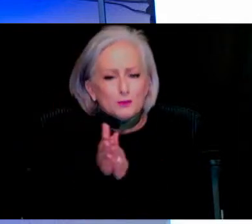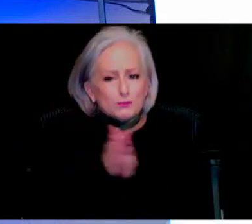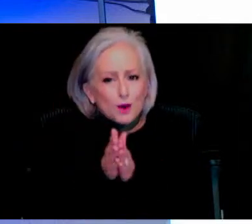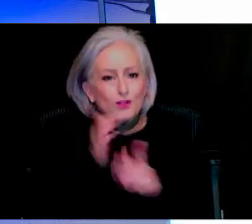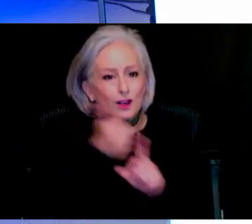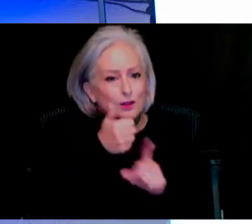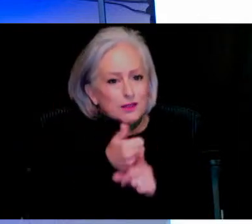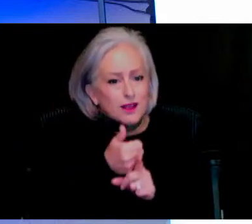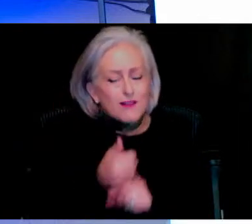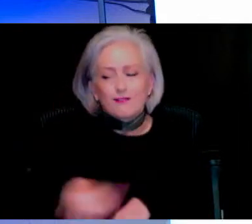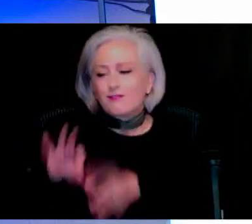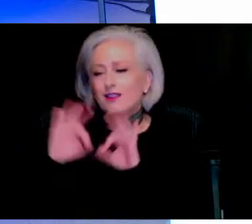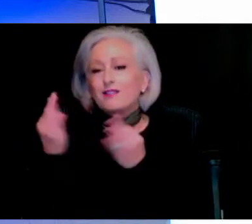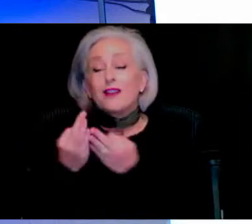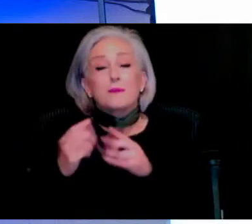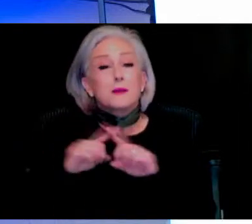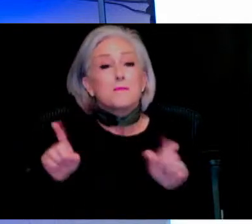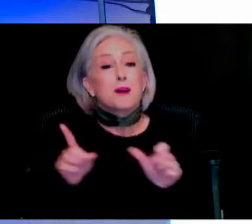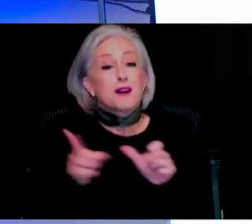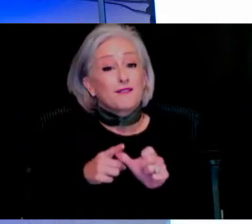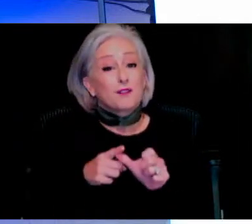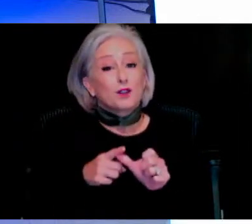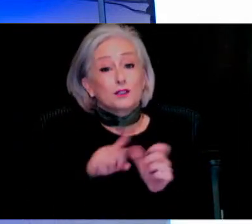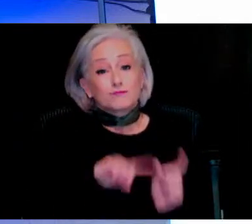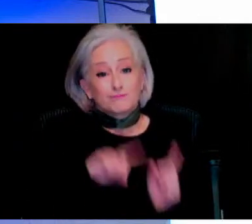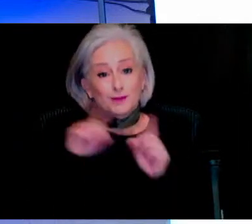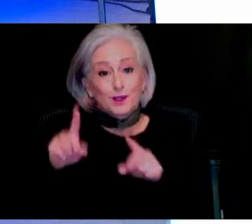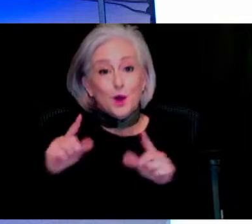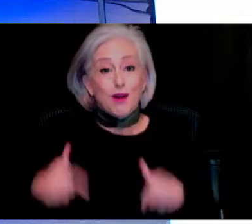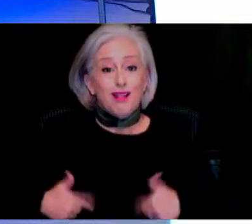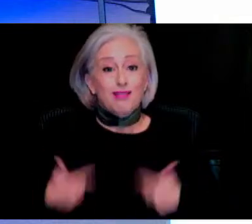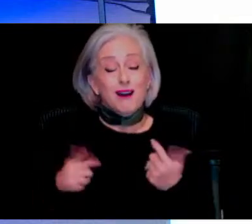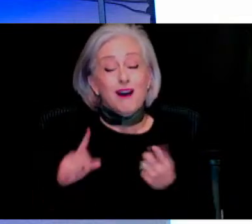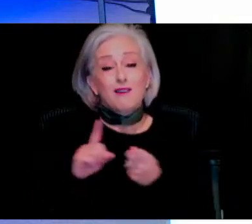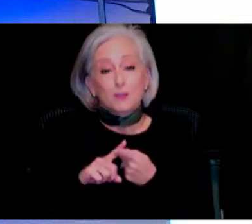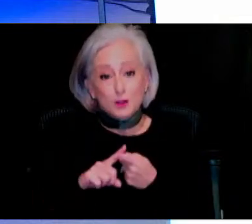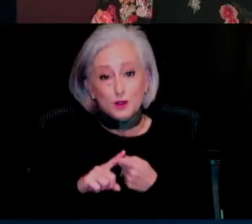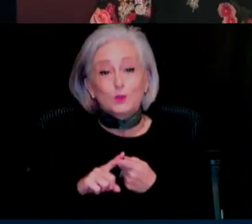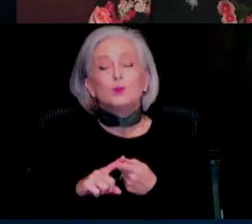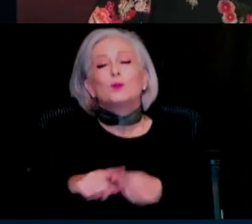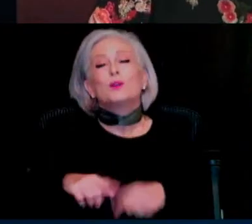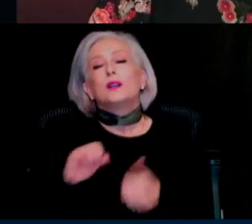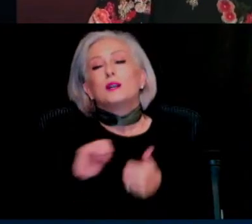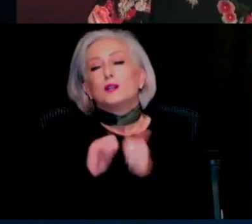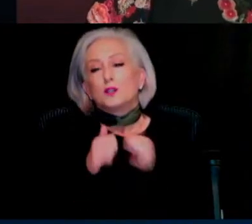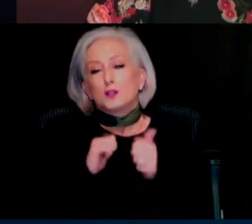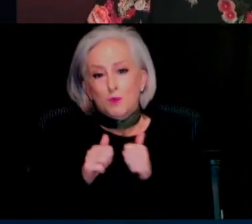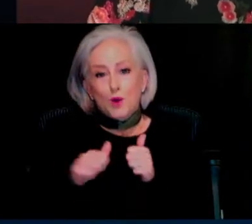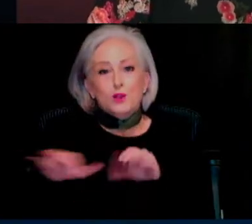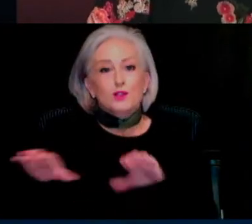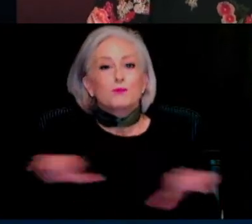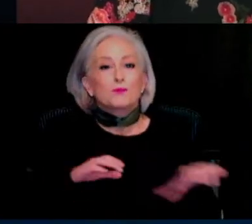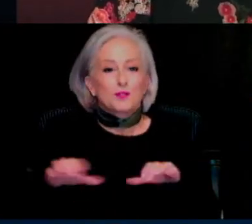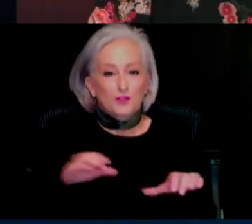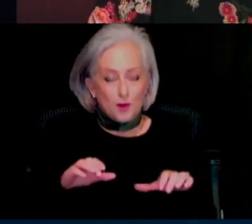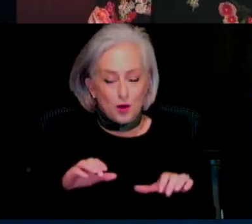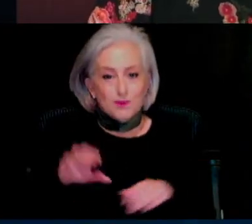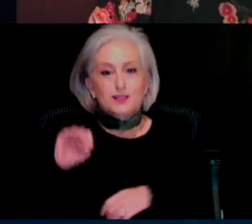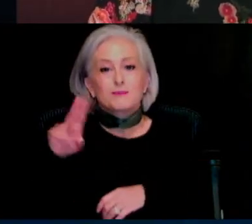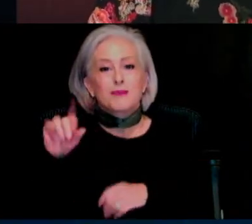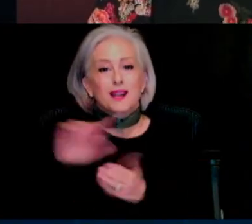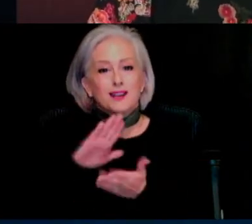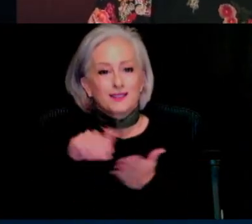first, we're going to go out live to our Sports Medicine and Performance Center in Overland Park, and that is where we find Alexis Del